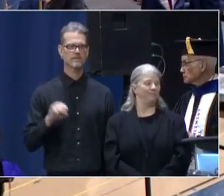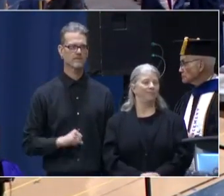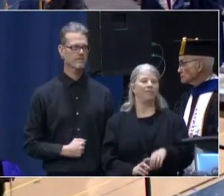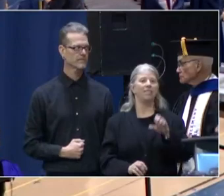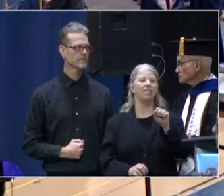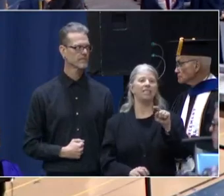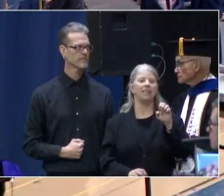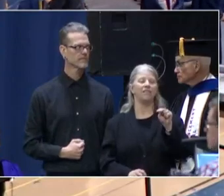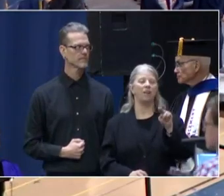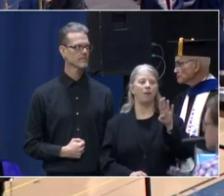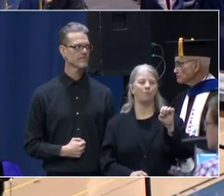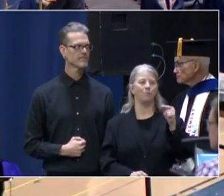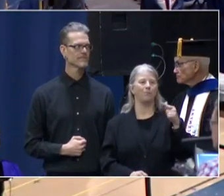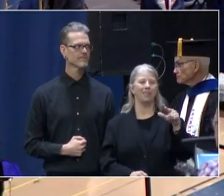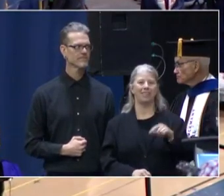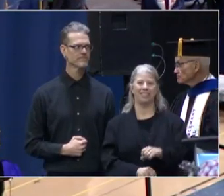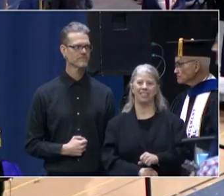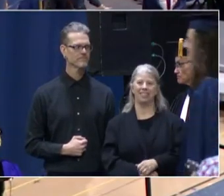Stephen Bray.